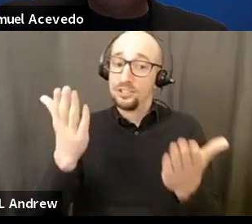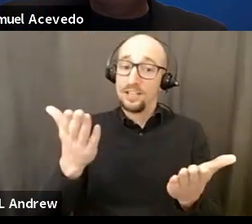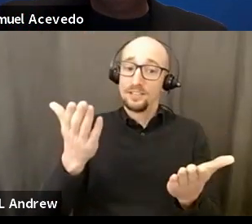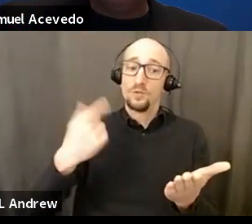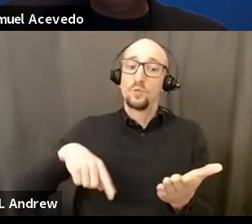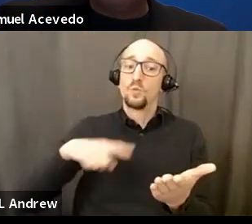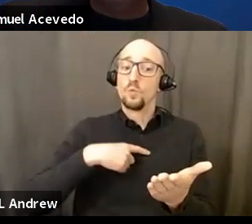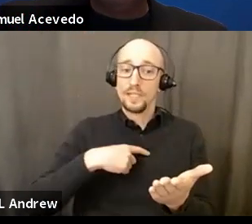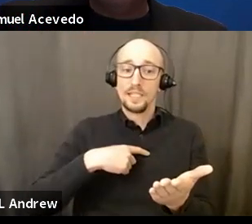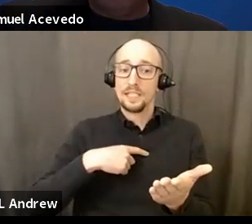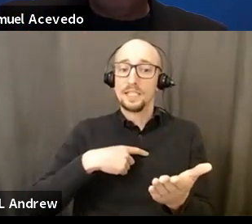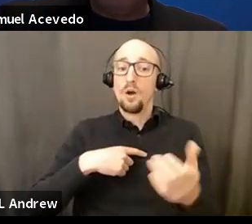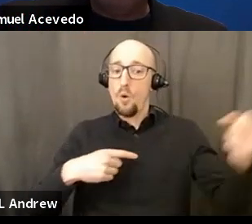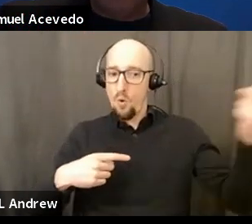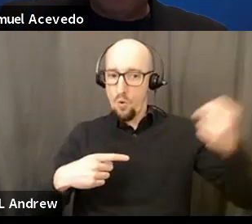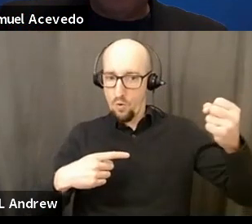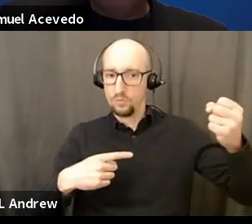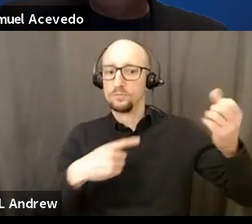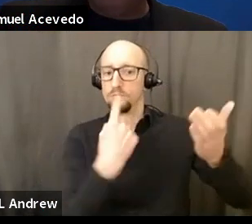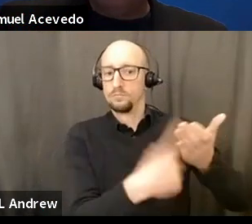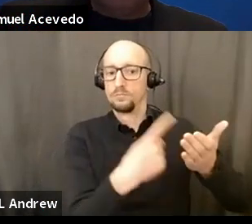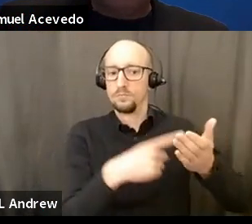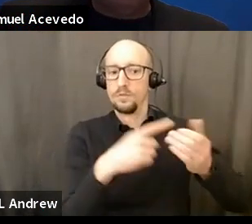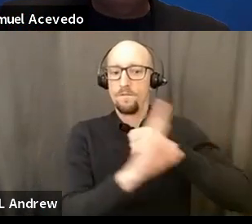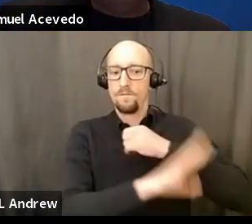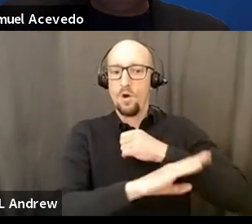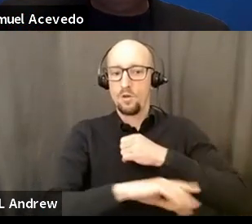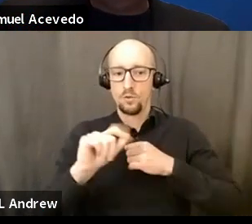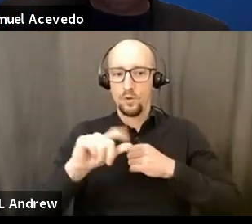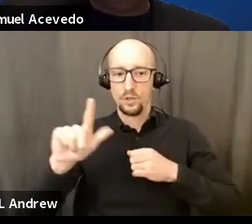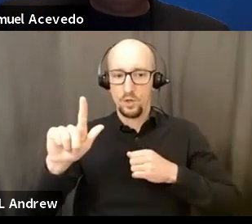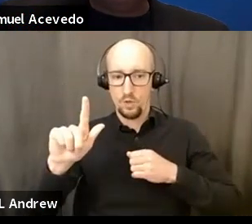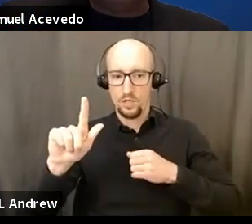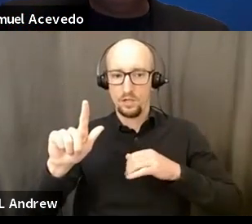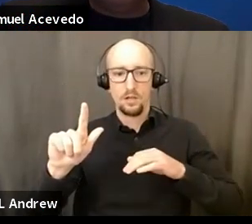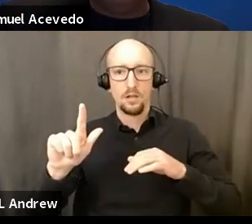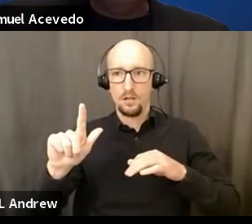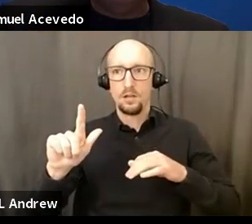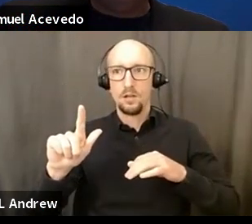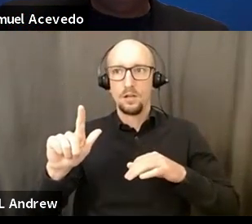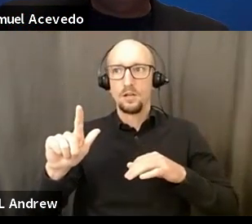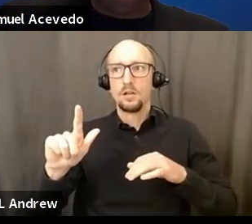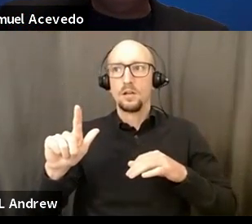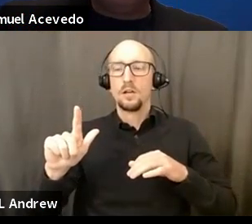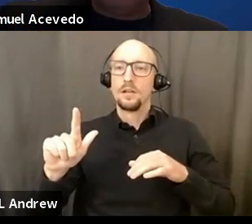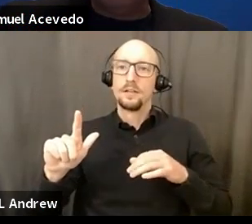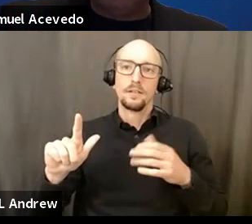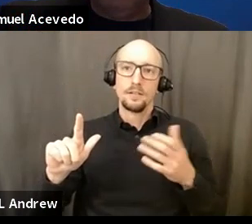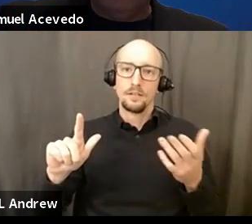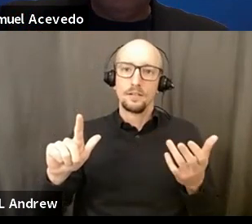the fall of 2021. It's so easy to think we need to come up with a solution for the fall